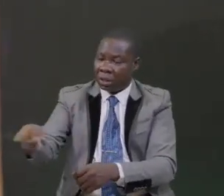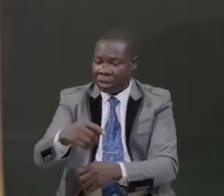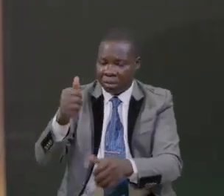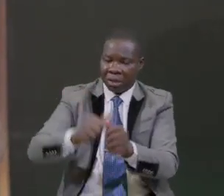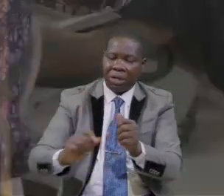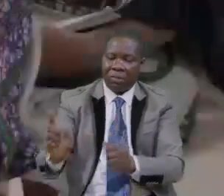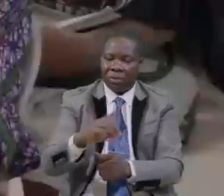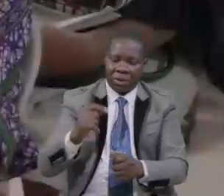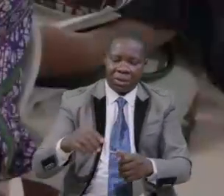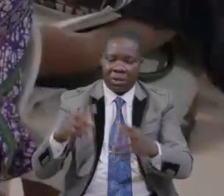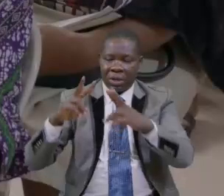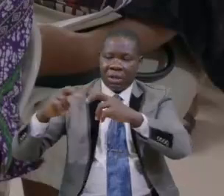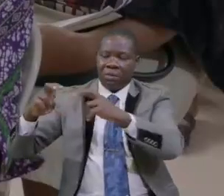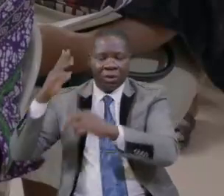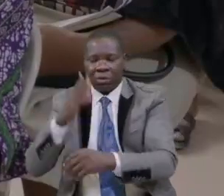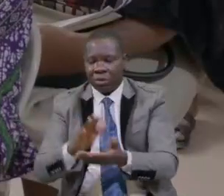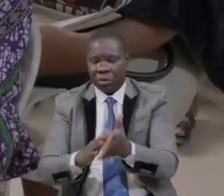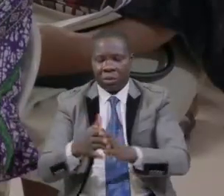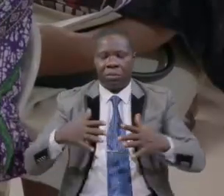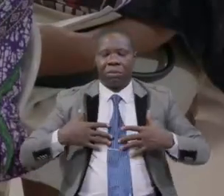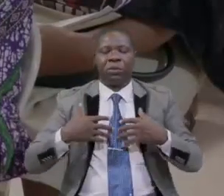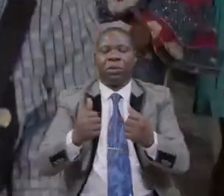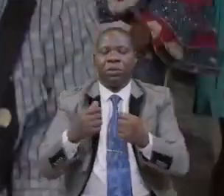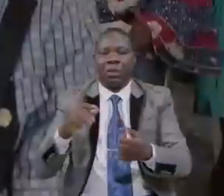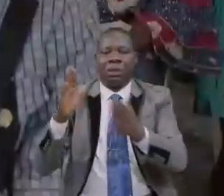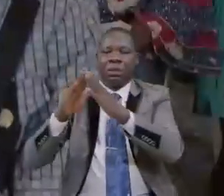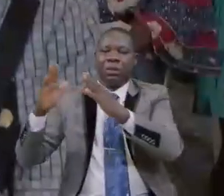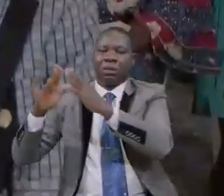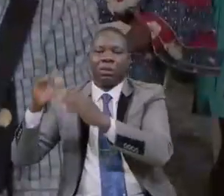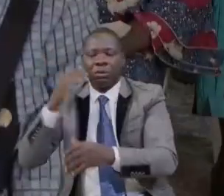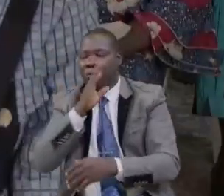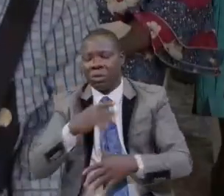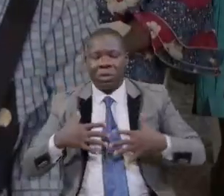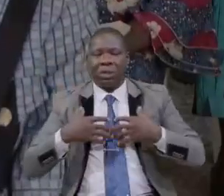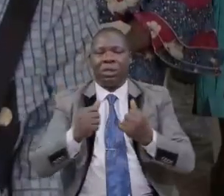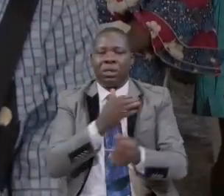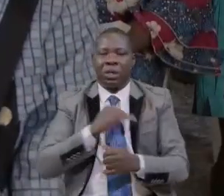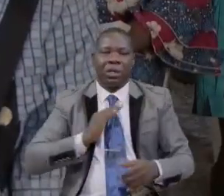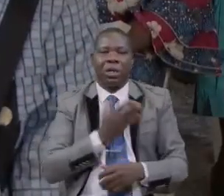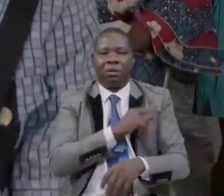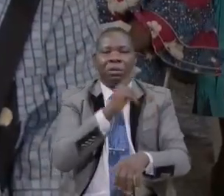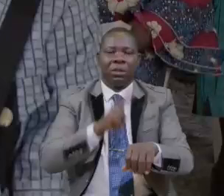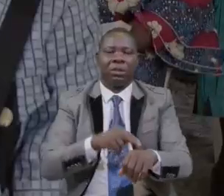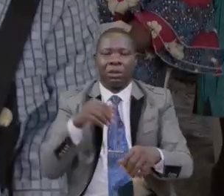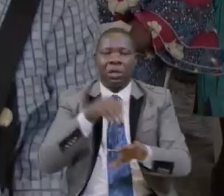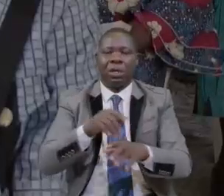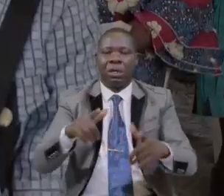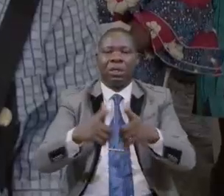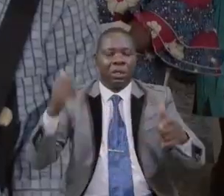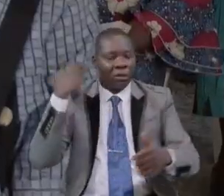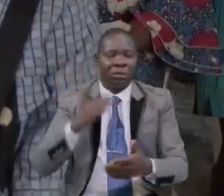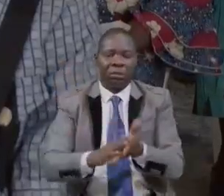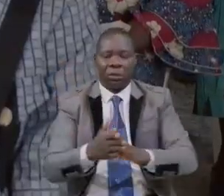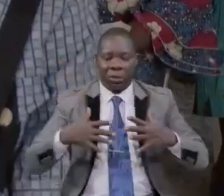healed. The cities will be healed, and our nation at large will be healed in